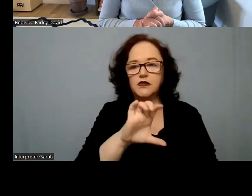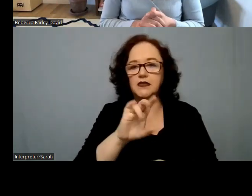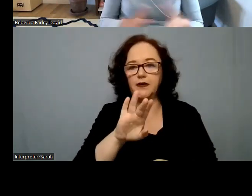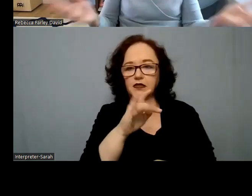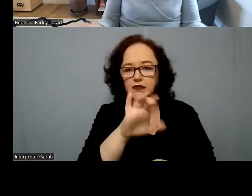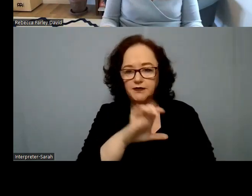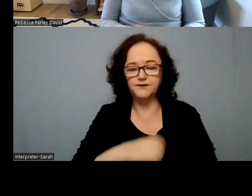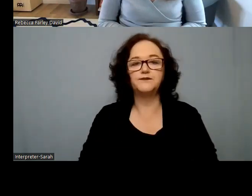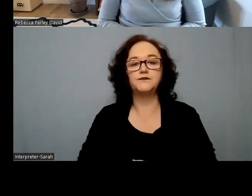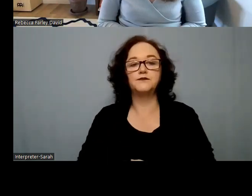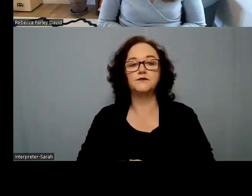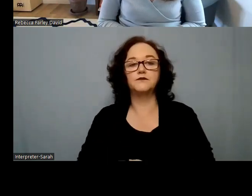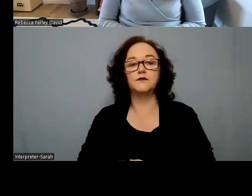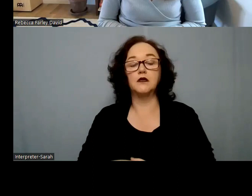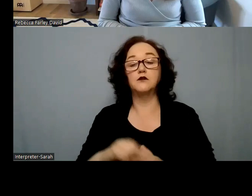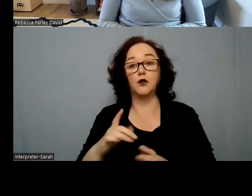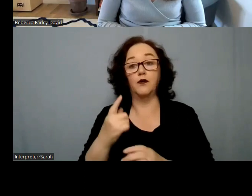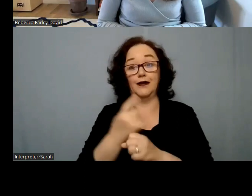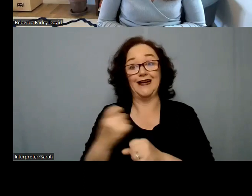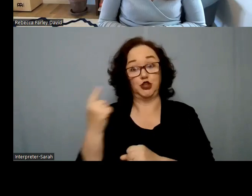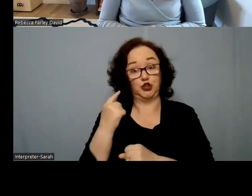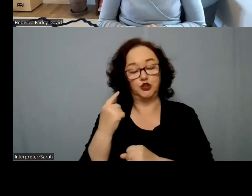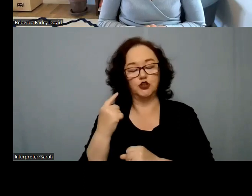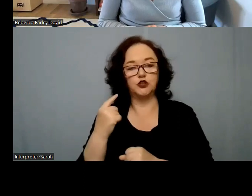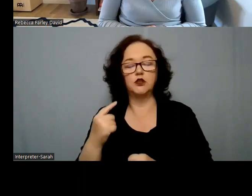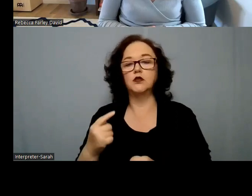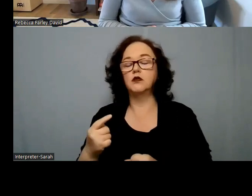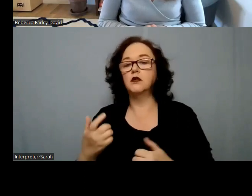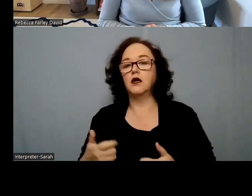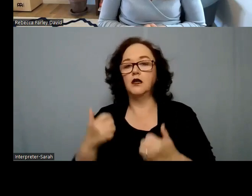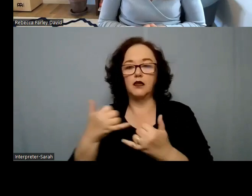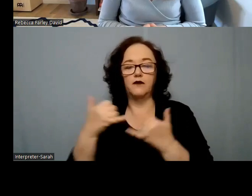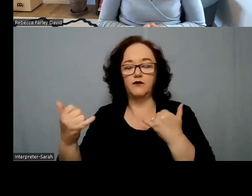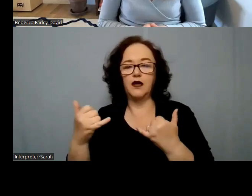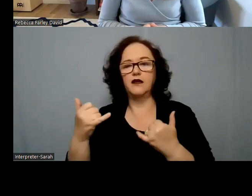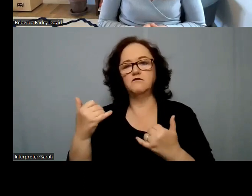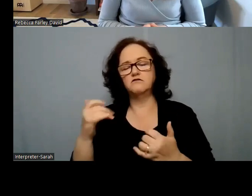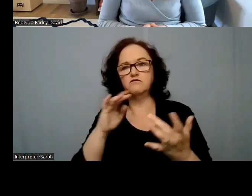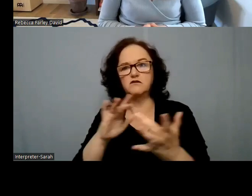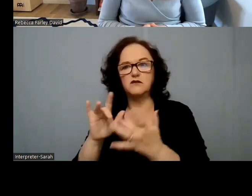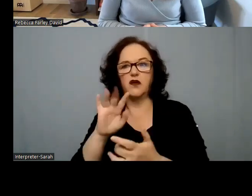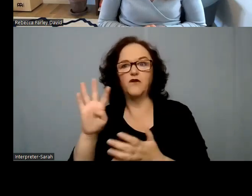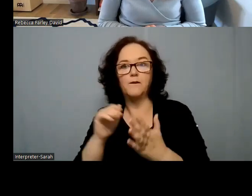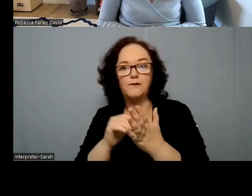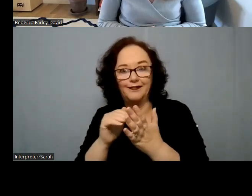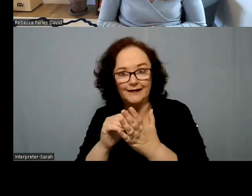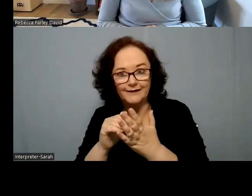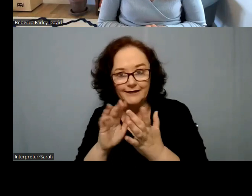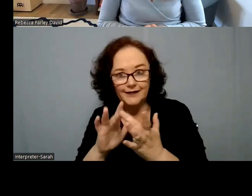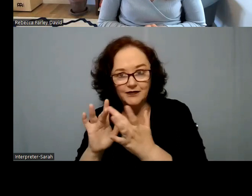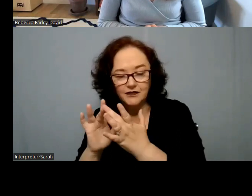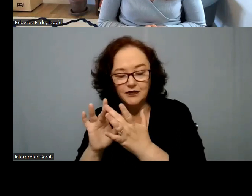In last year in FY22, the Lifeline received about 4 million contacts. That is a massive